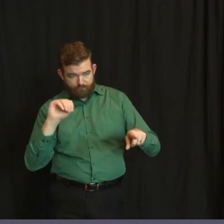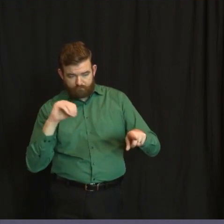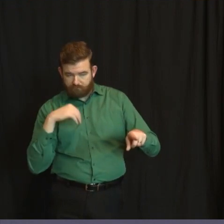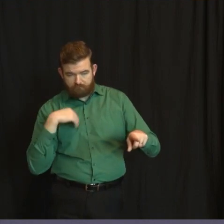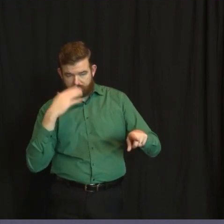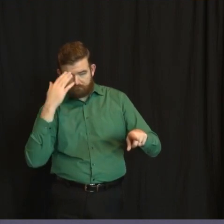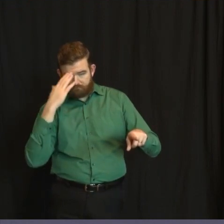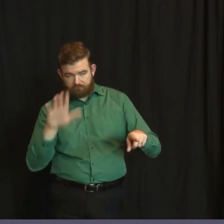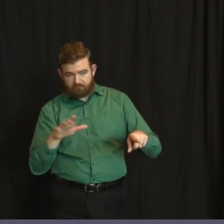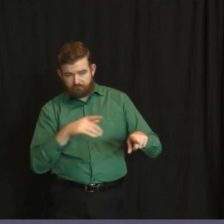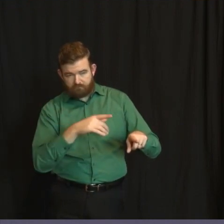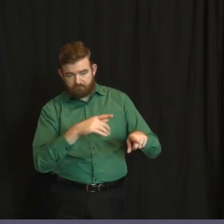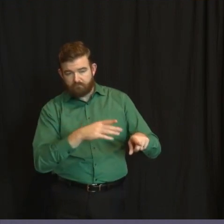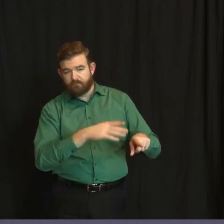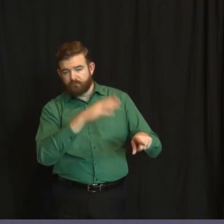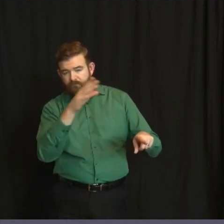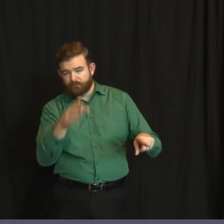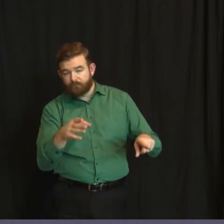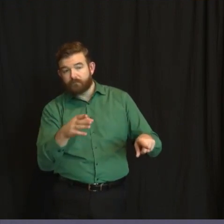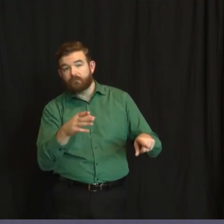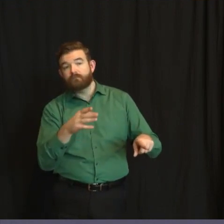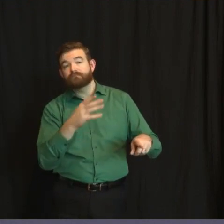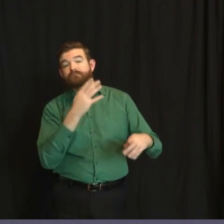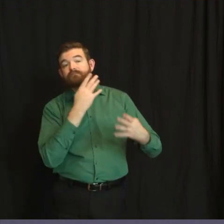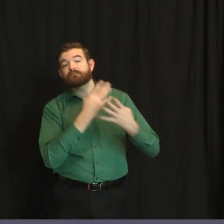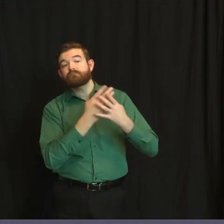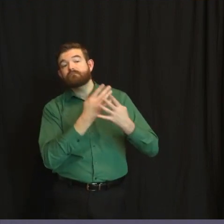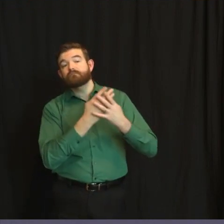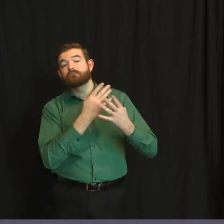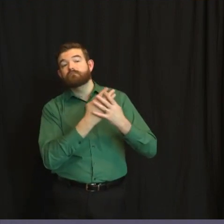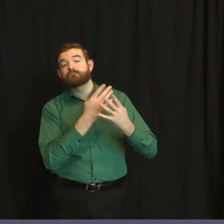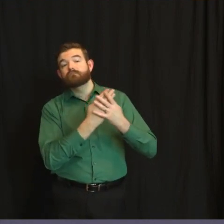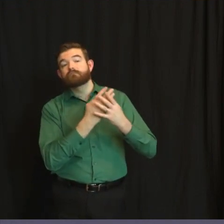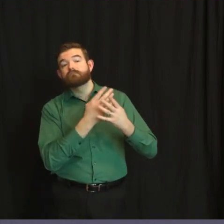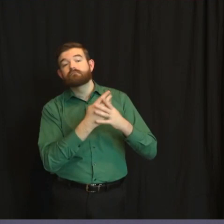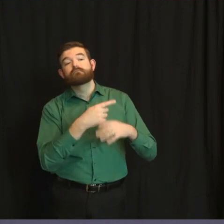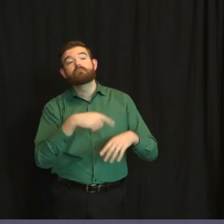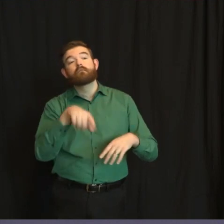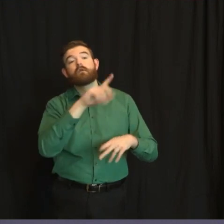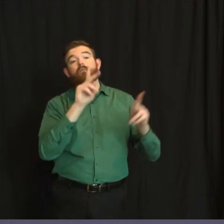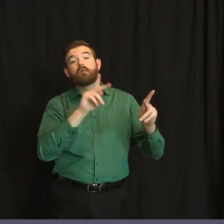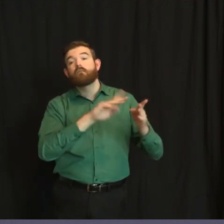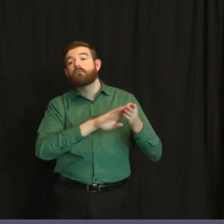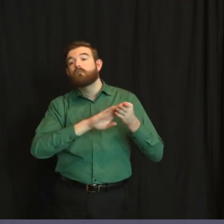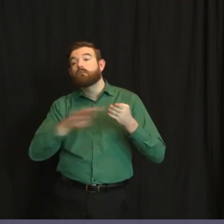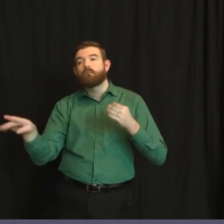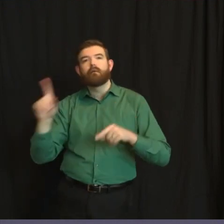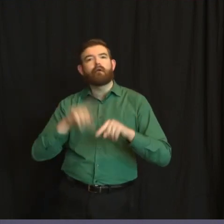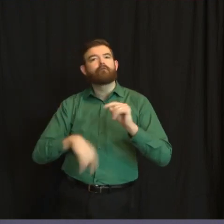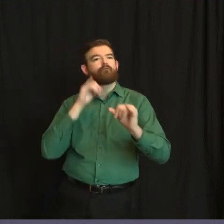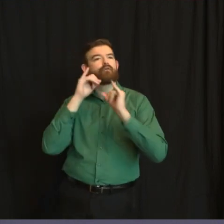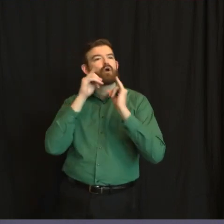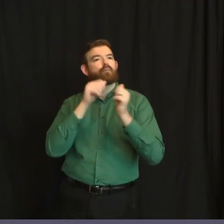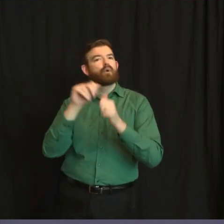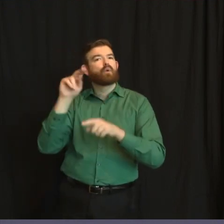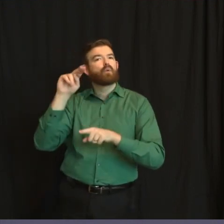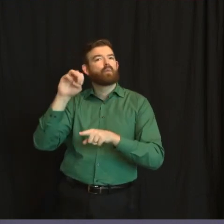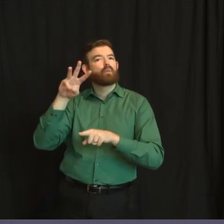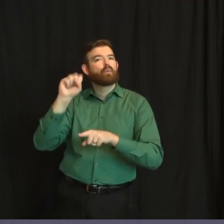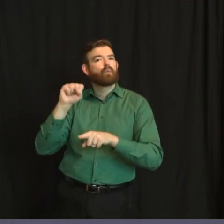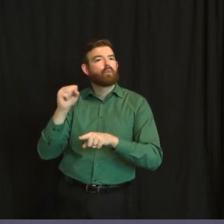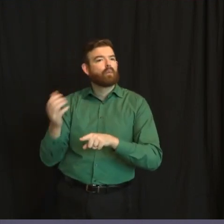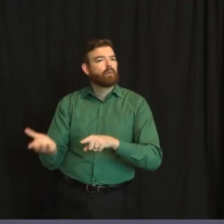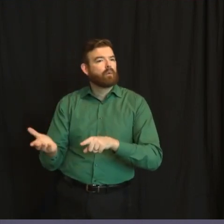I was governor. That actually was a mistake. That's been withdrawn, so that's no longer valid. That was from some old protocol, and we've lifted